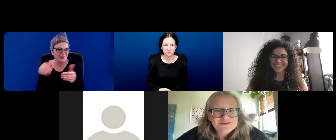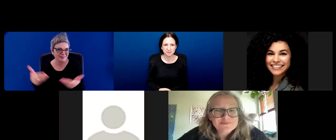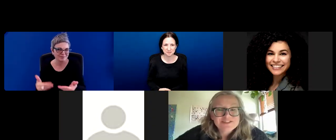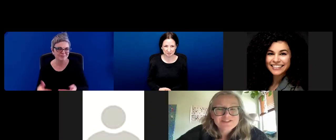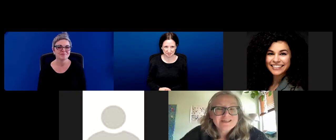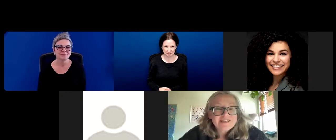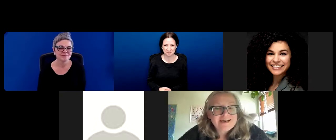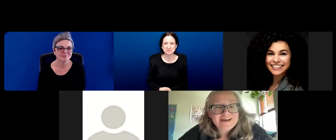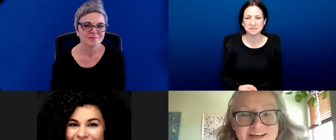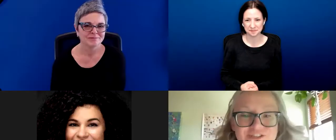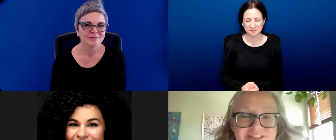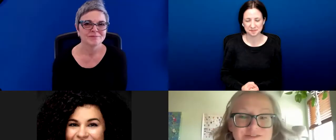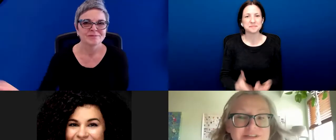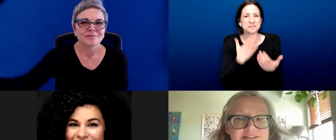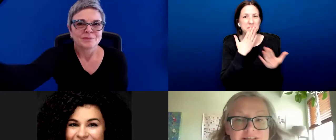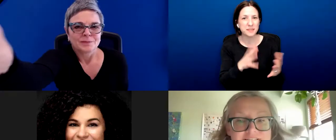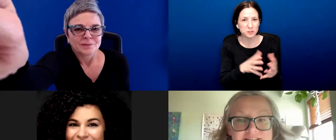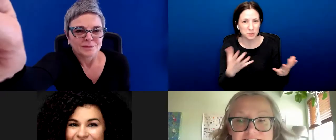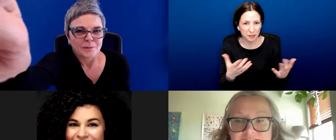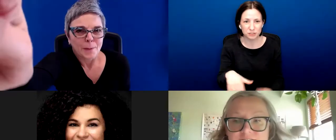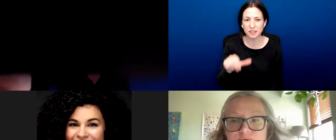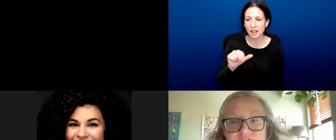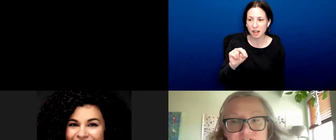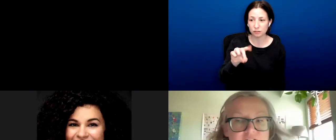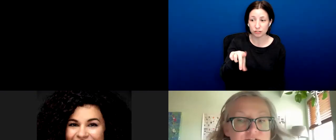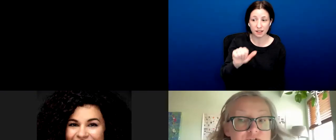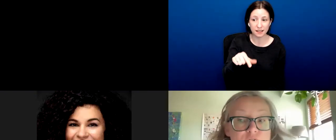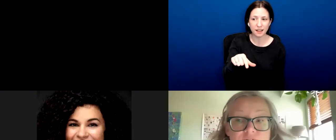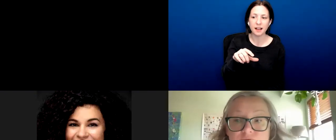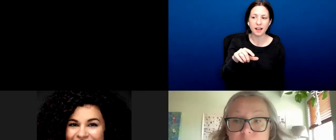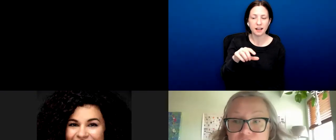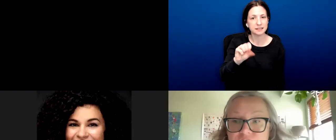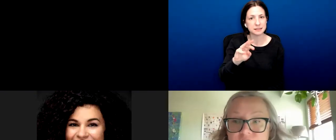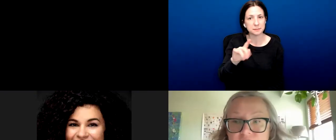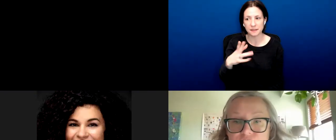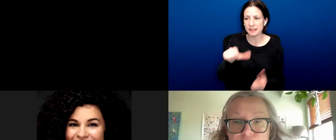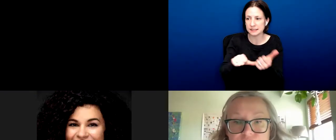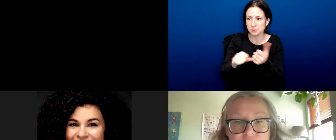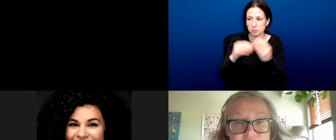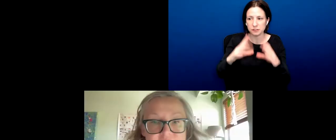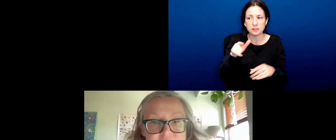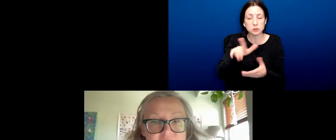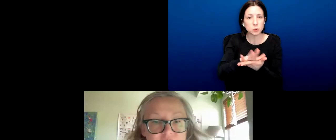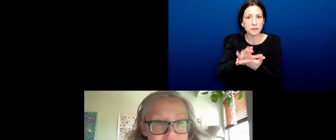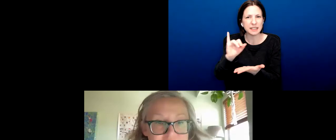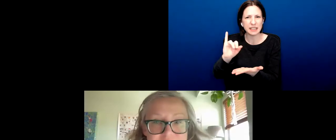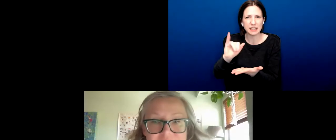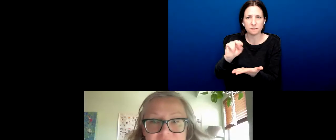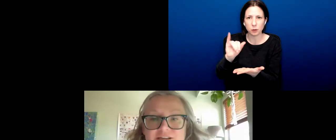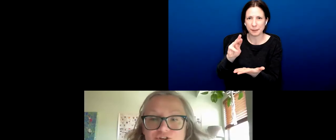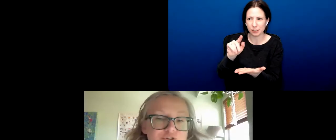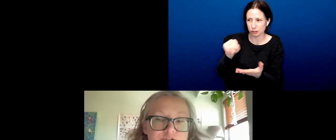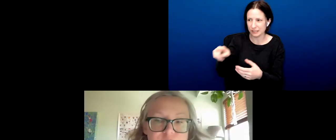Thank you so much. Angela Smith is an assistant professor at the School of Information at the University of Texas at